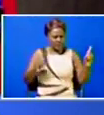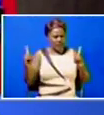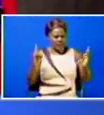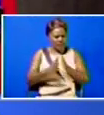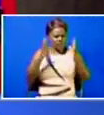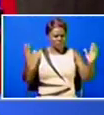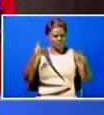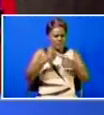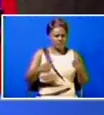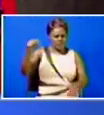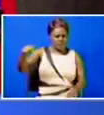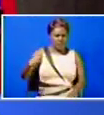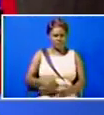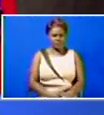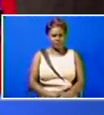this year?